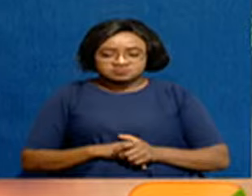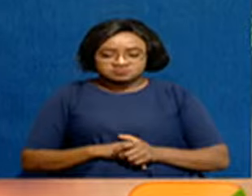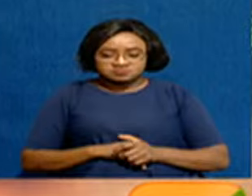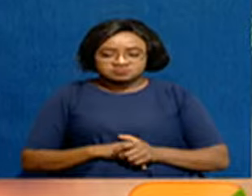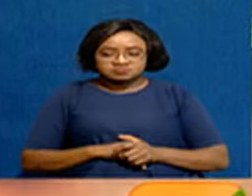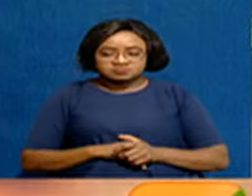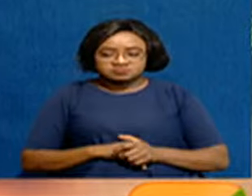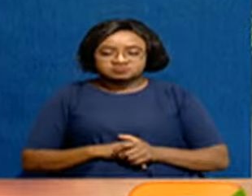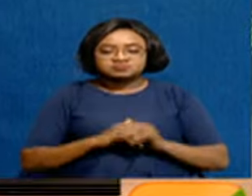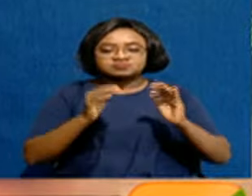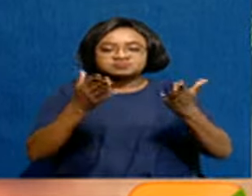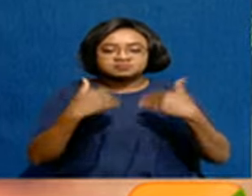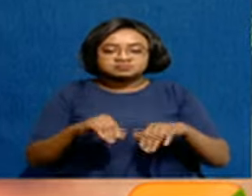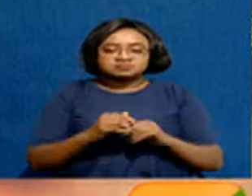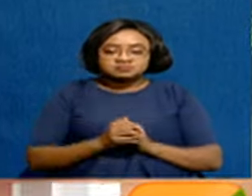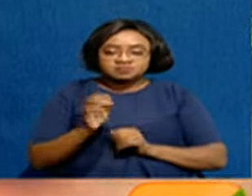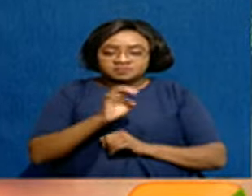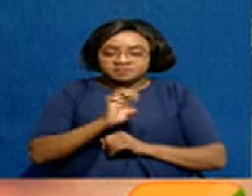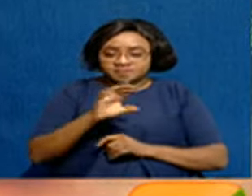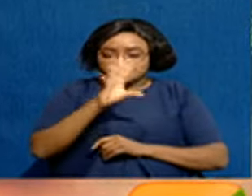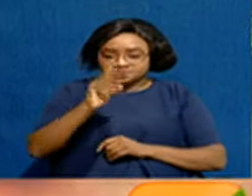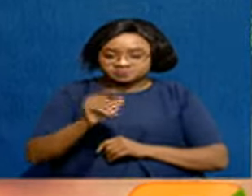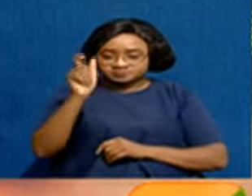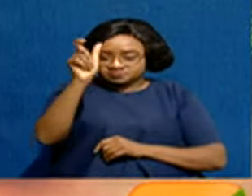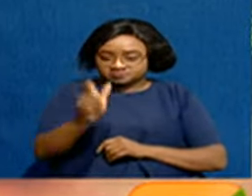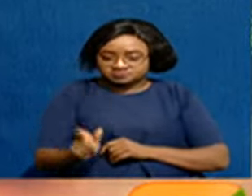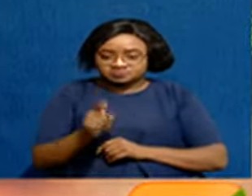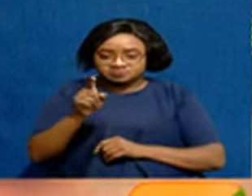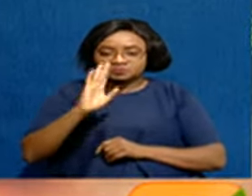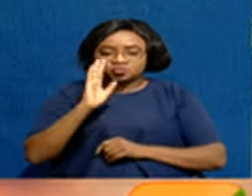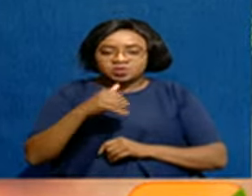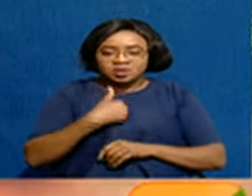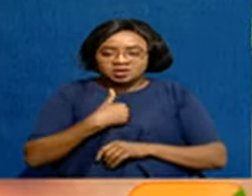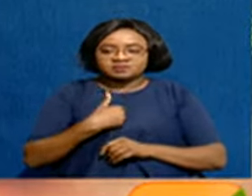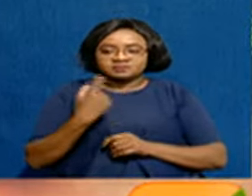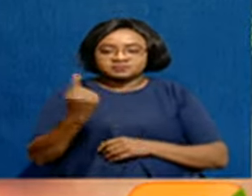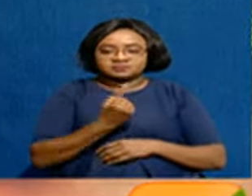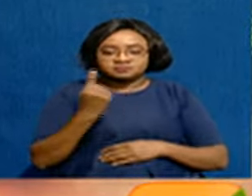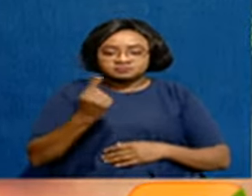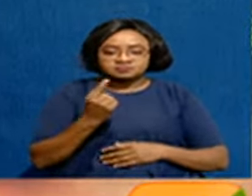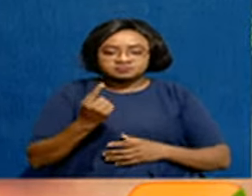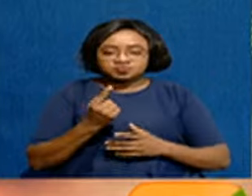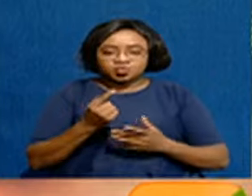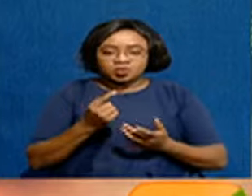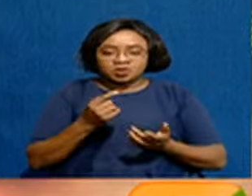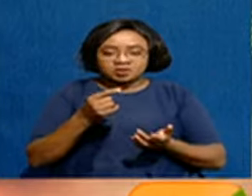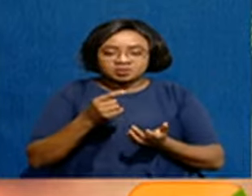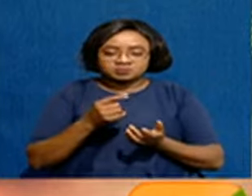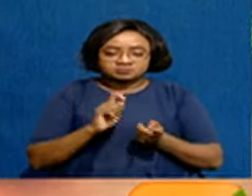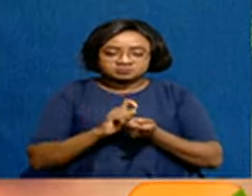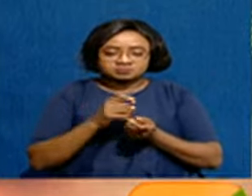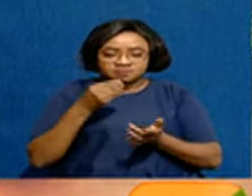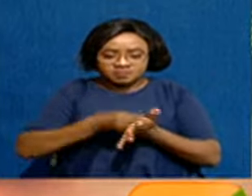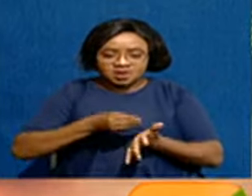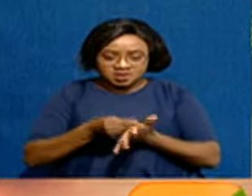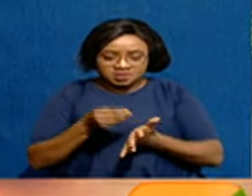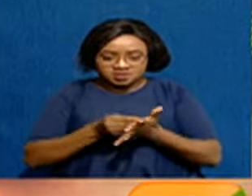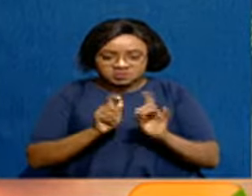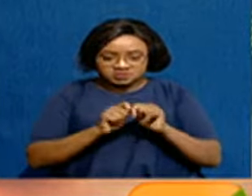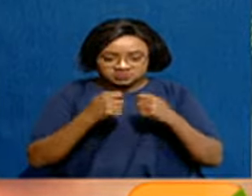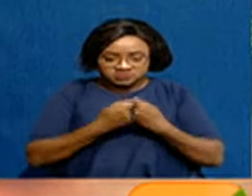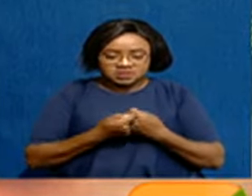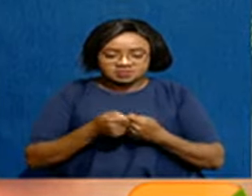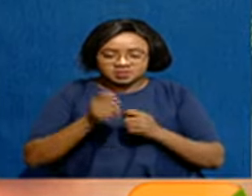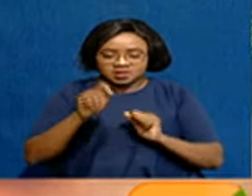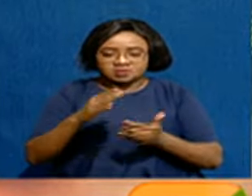So much for that. Now listen to this. The East African region will have a single regional currency by 2031. This is